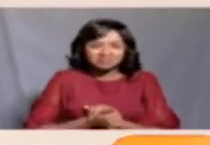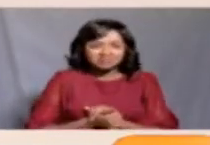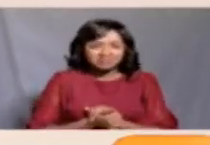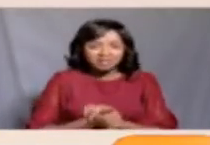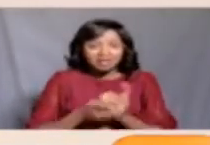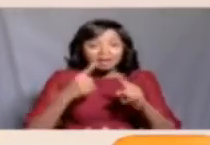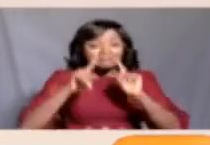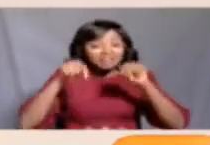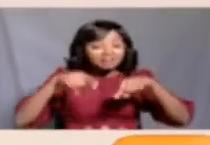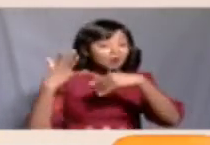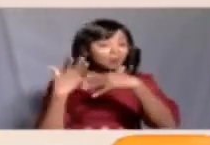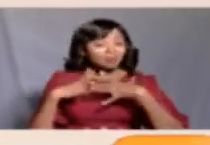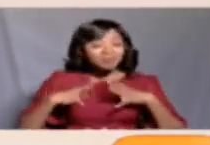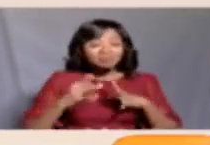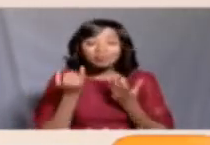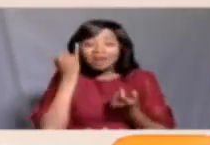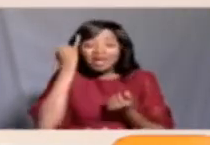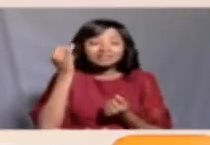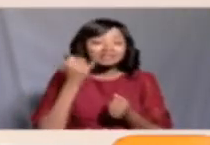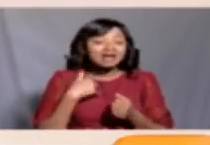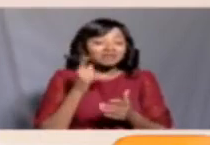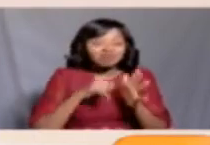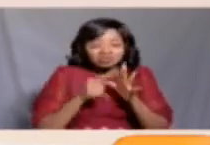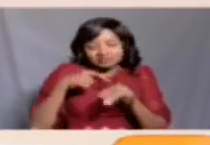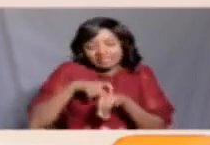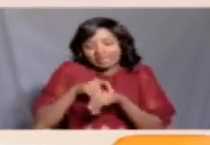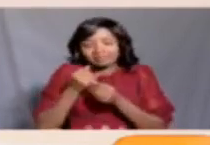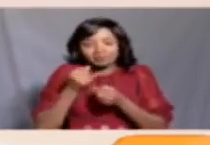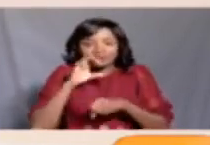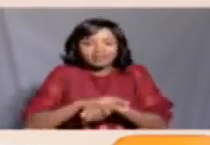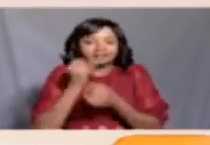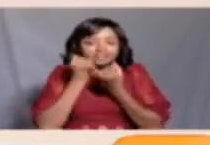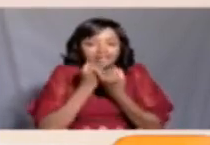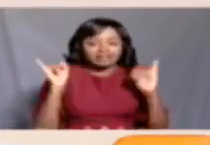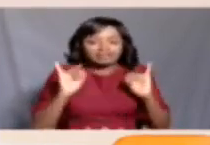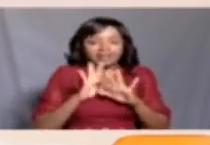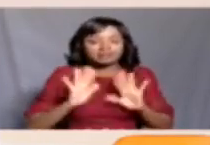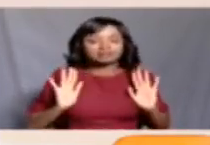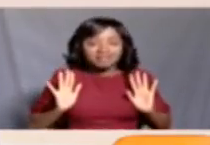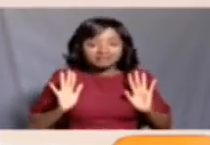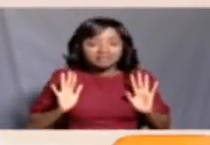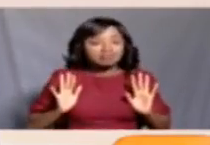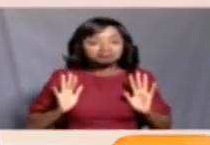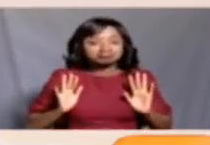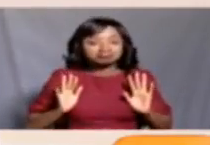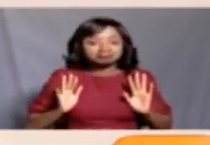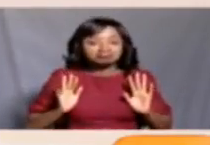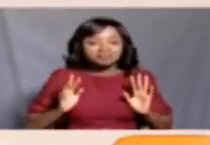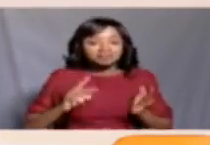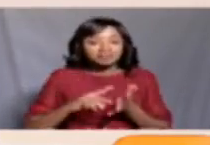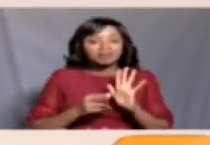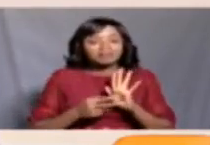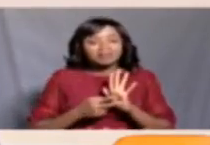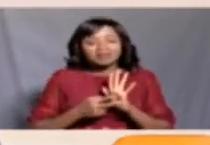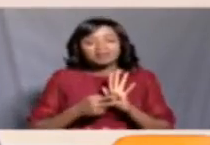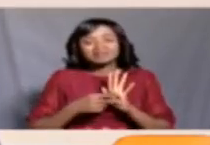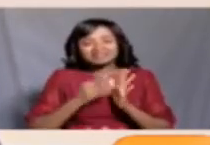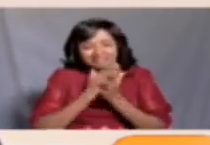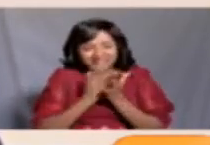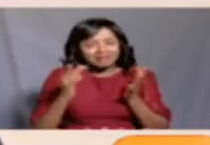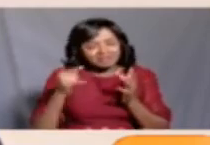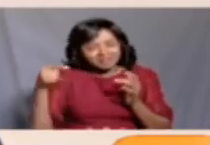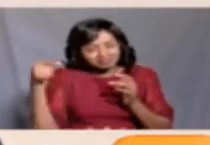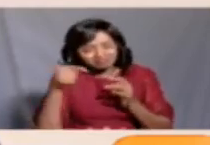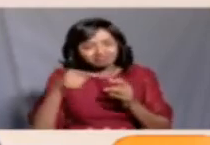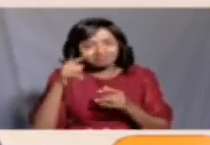of when we just started, we got independence and stuff, but it's not really idealism. It's saying that we were on a trajectory. What went wrong? That